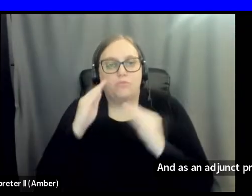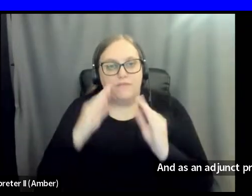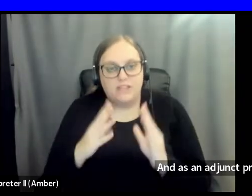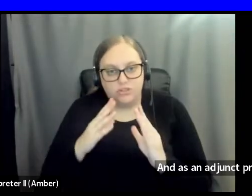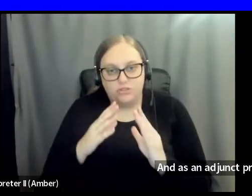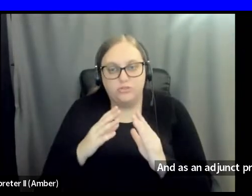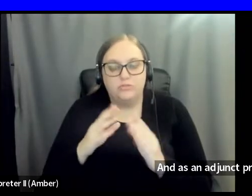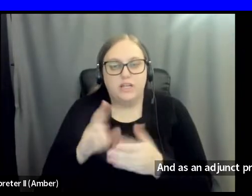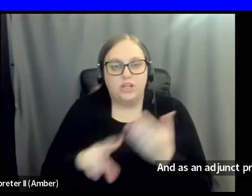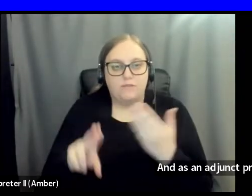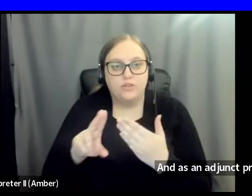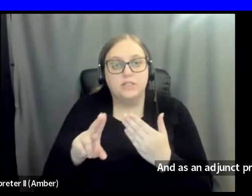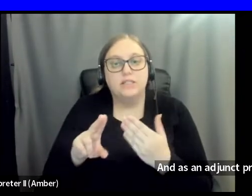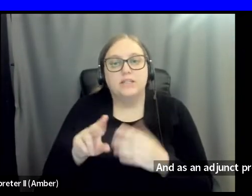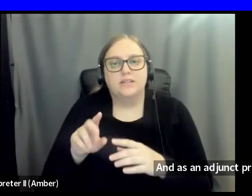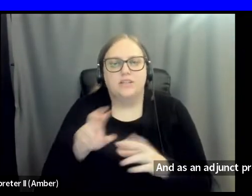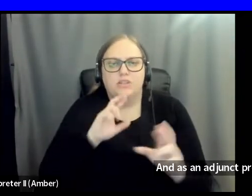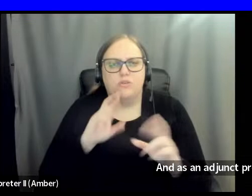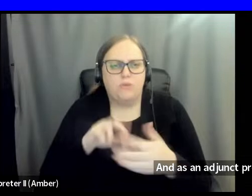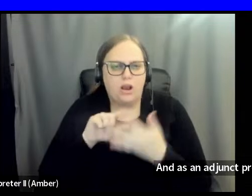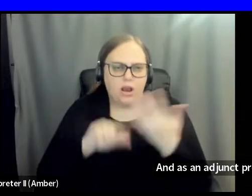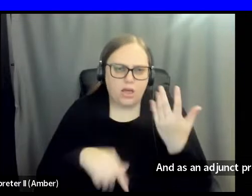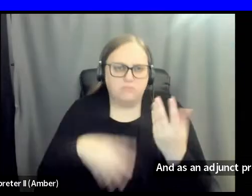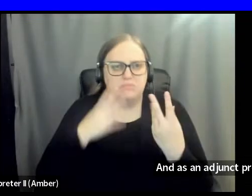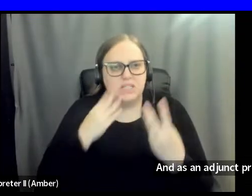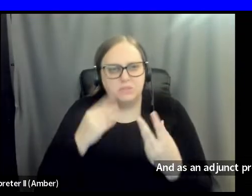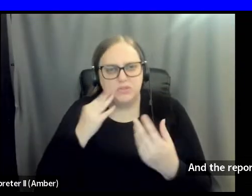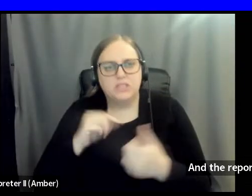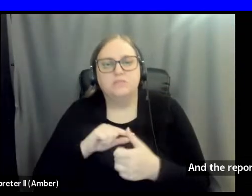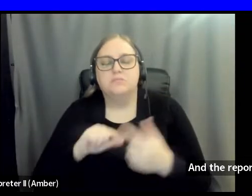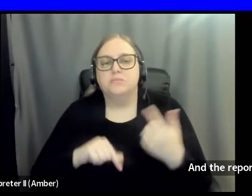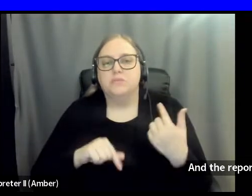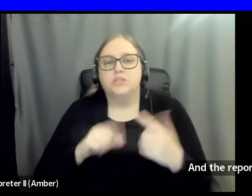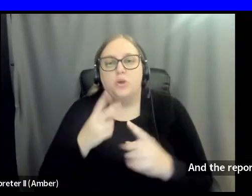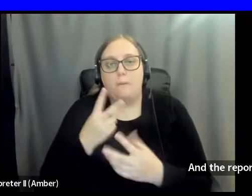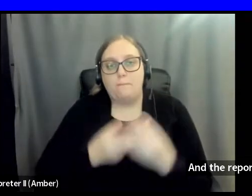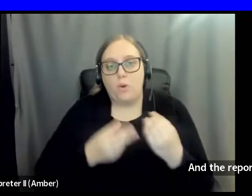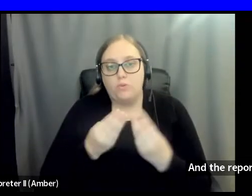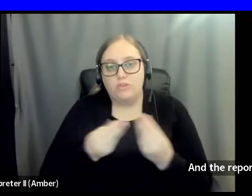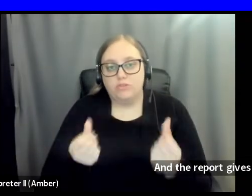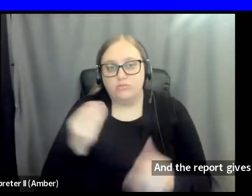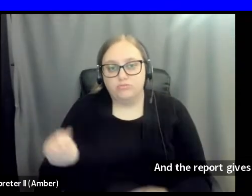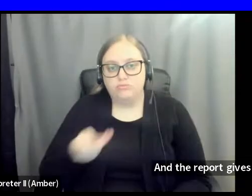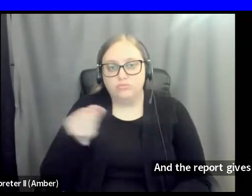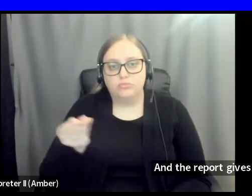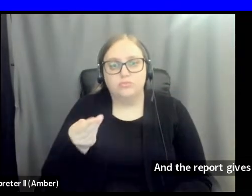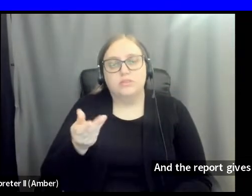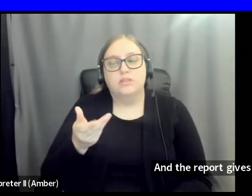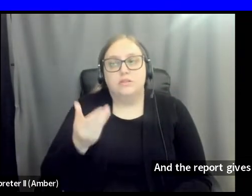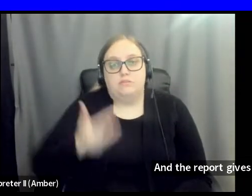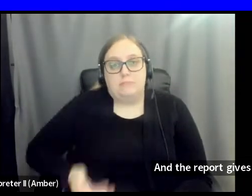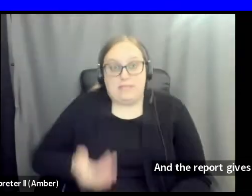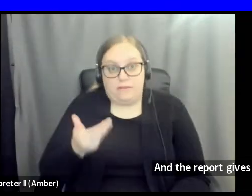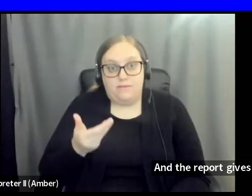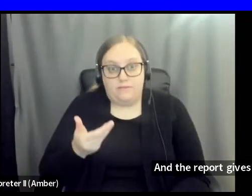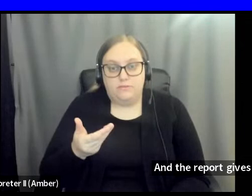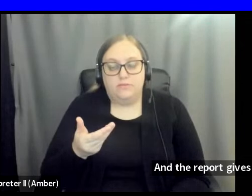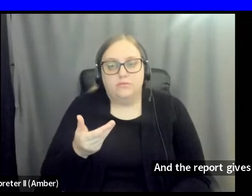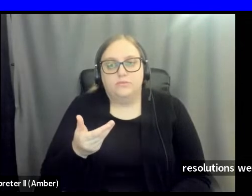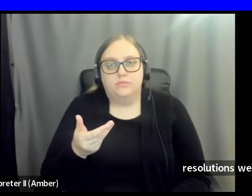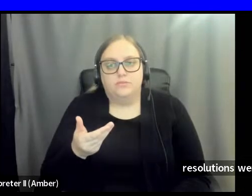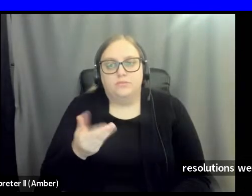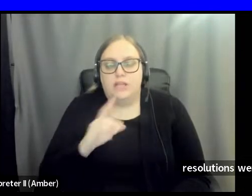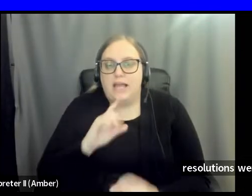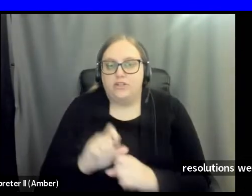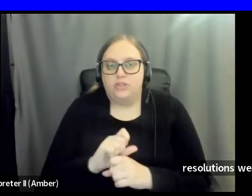And the report gives other experience. Both of these resolutions were introduced by me. Well,